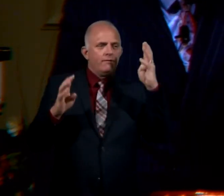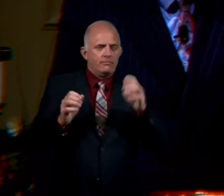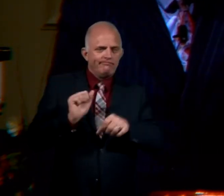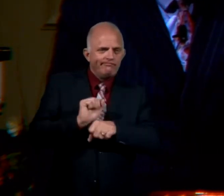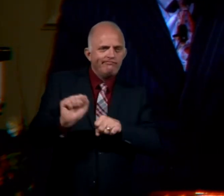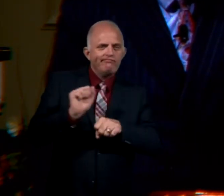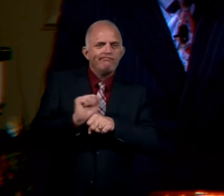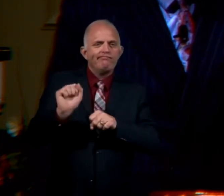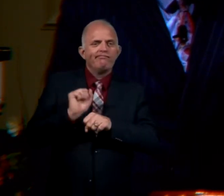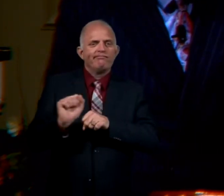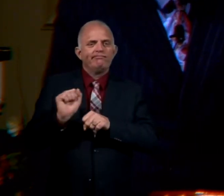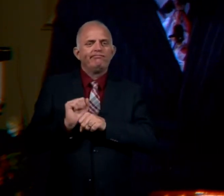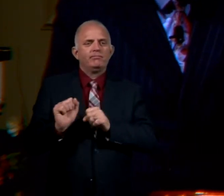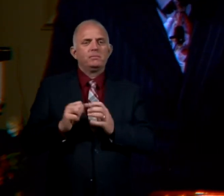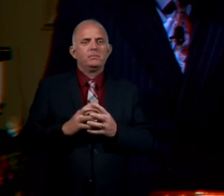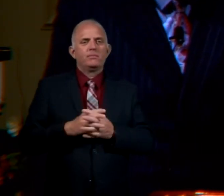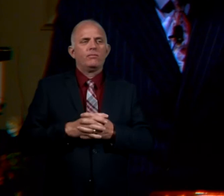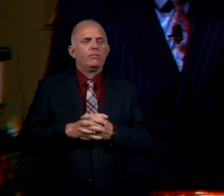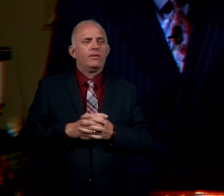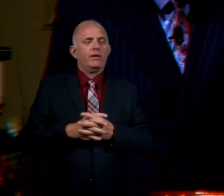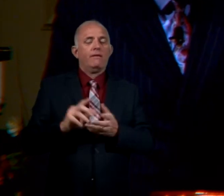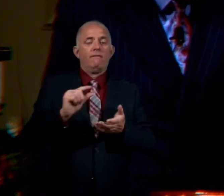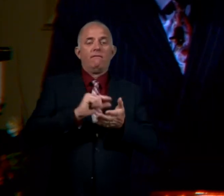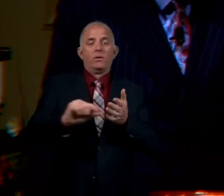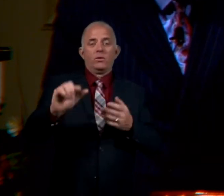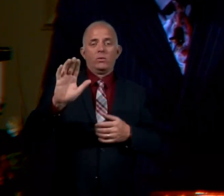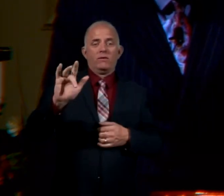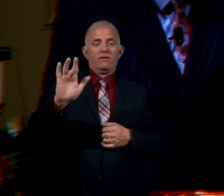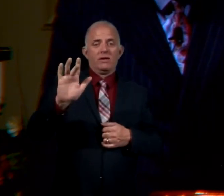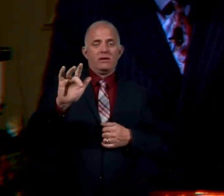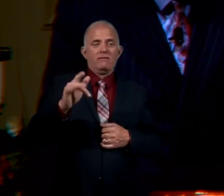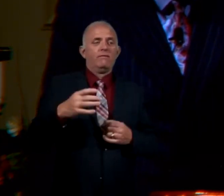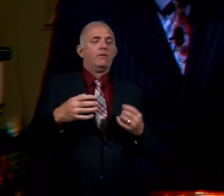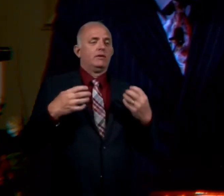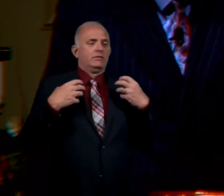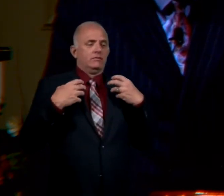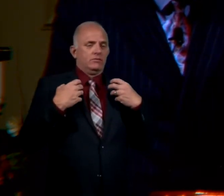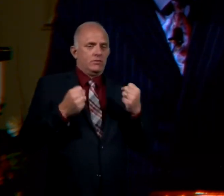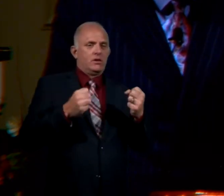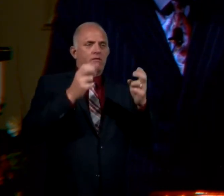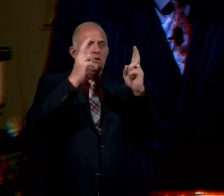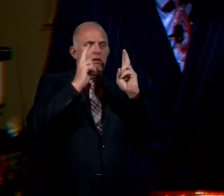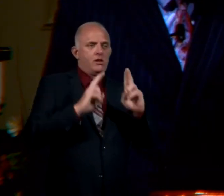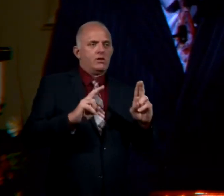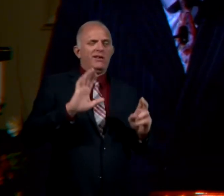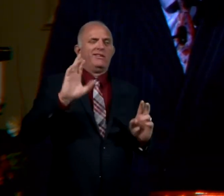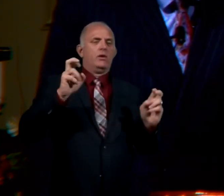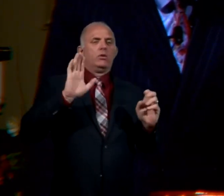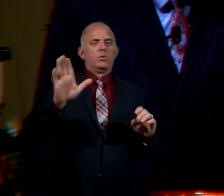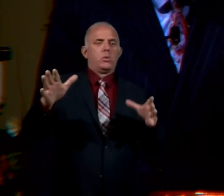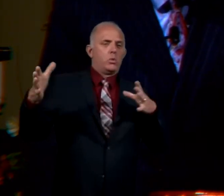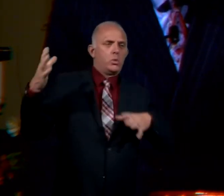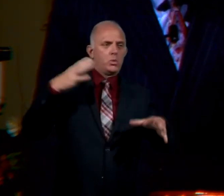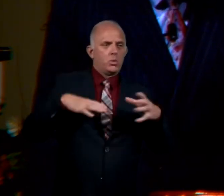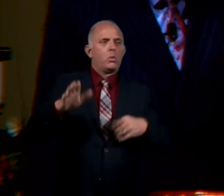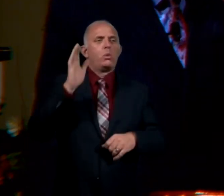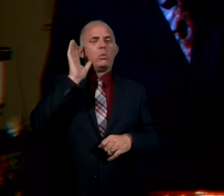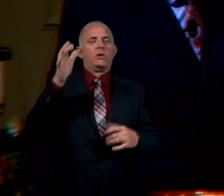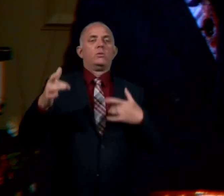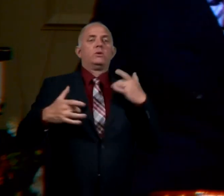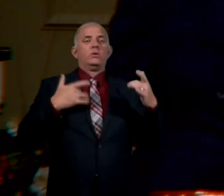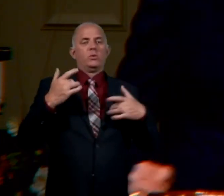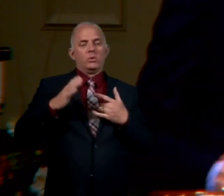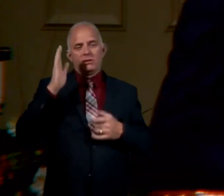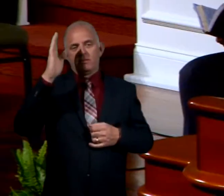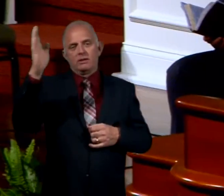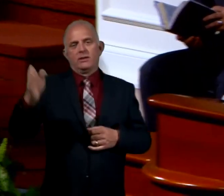and puts it into trade. Verse 25, strength and honor are her clothing and she shall rejoice in time to come. You know, I